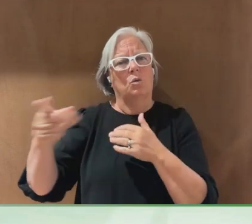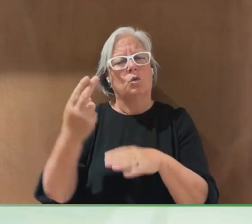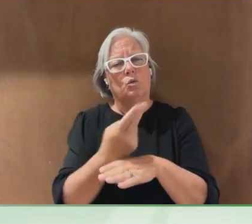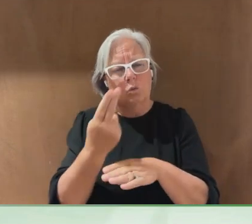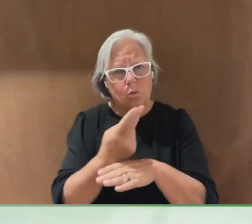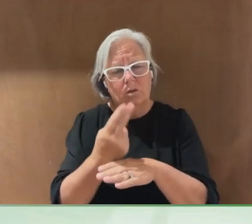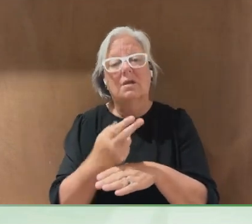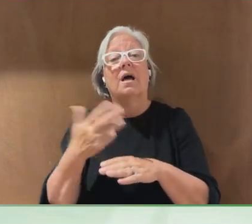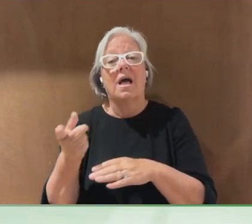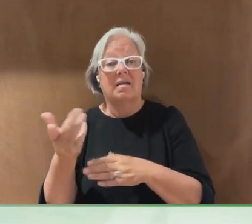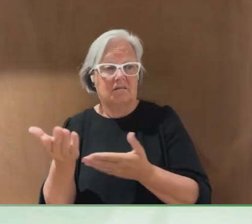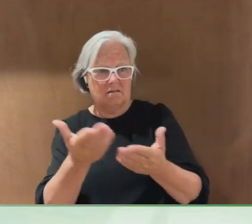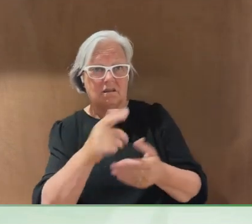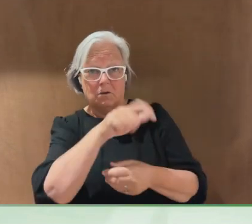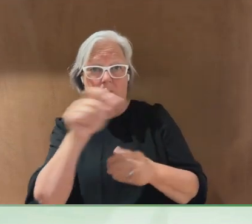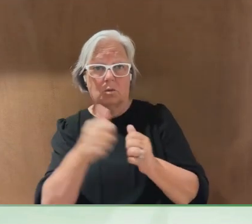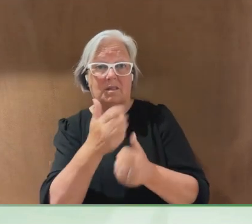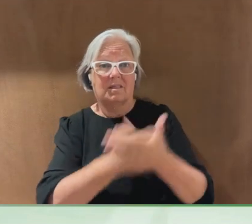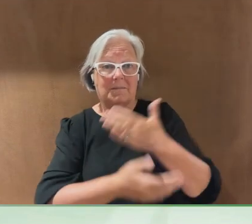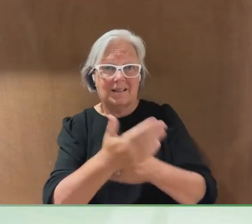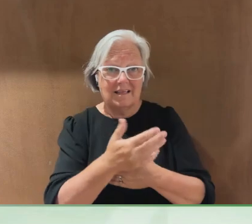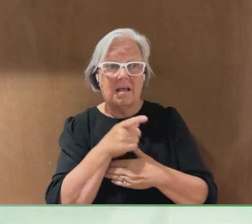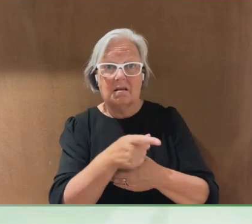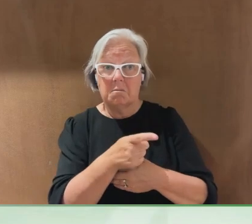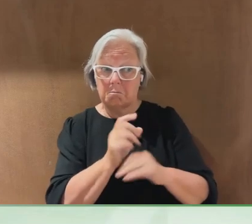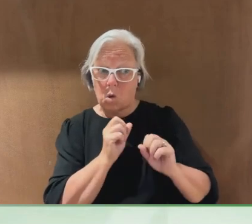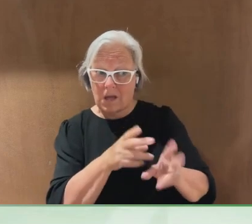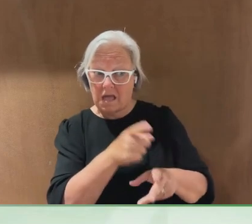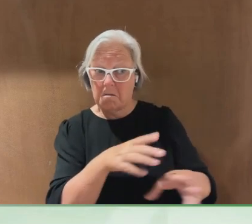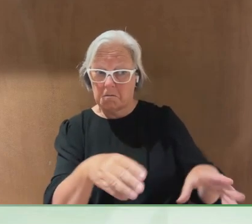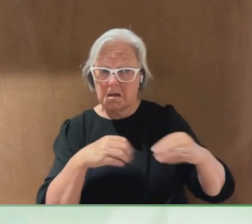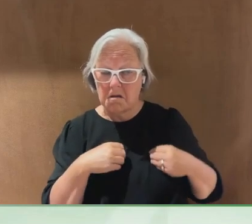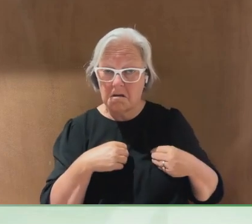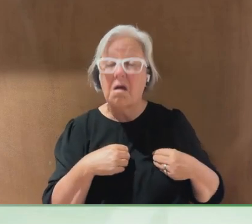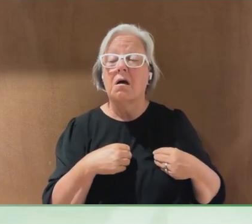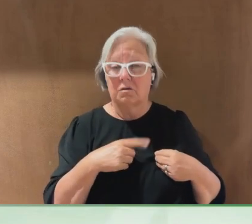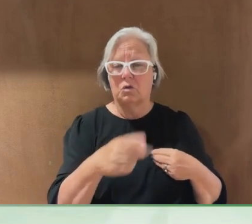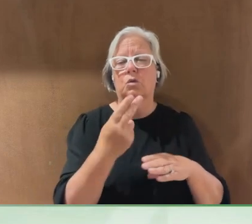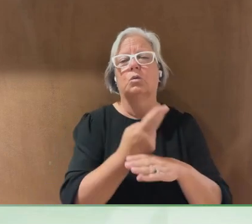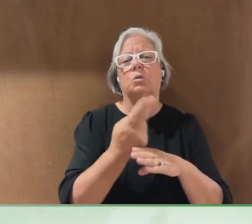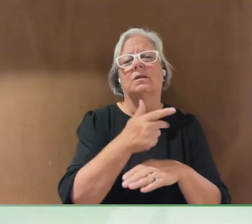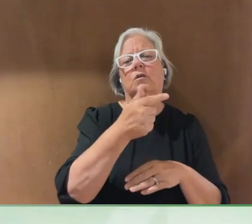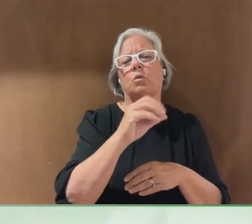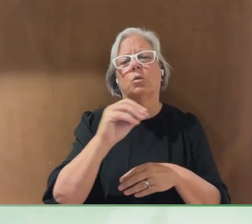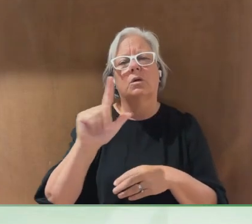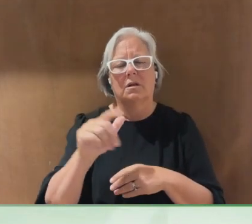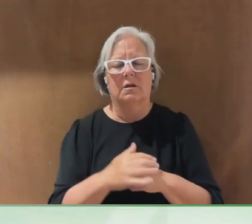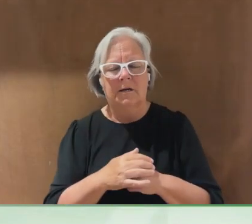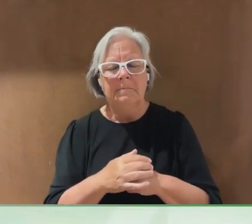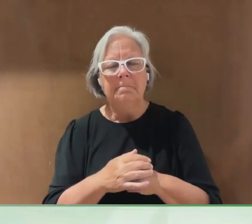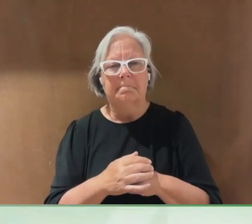permission to use those tools. So, we started off by putting these people in the audience to ask questions of